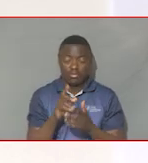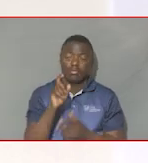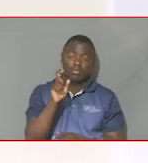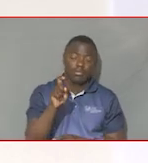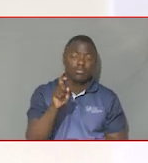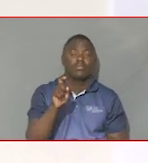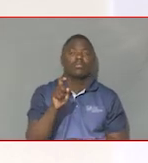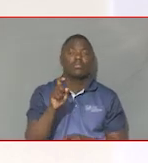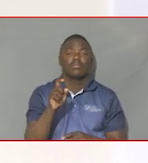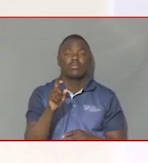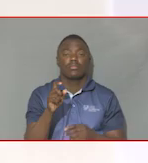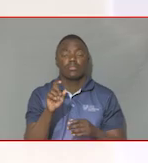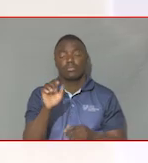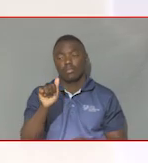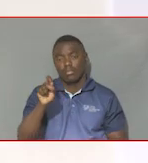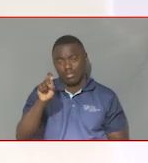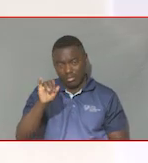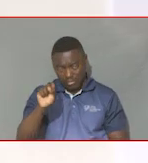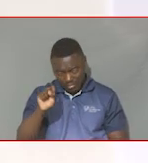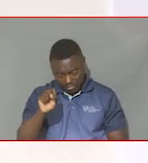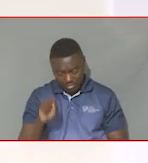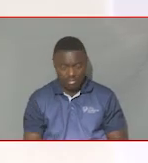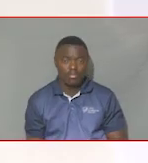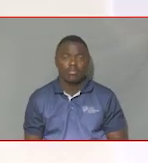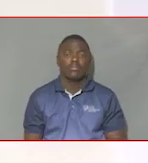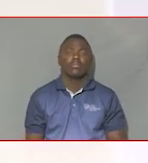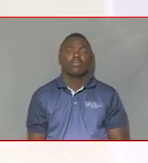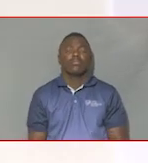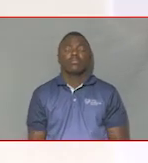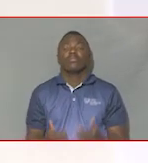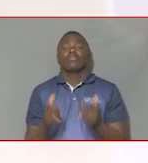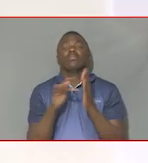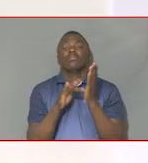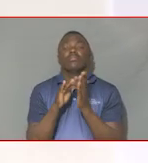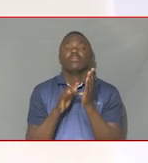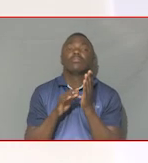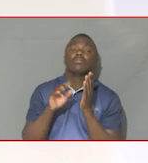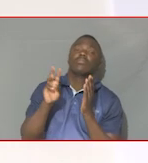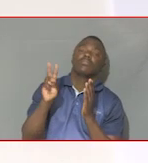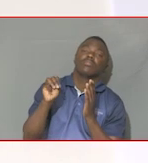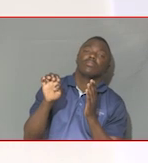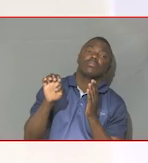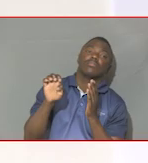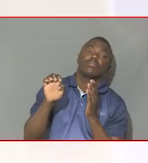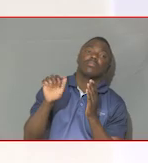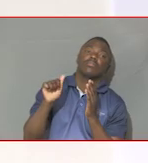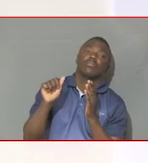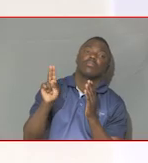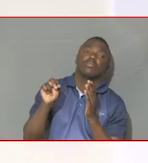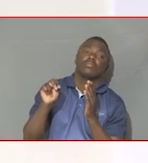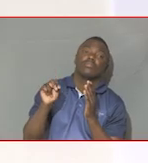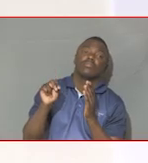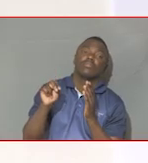is written on the Y axis. Now, in this case, they ask you to calculate the mean of the votes. So I need to determine